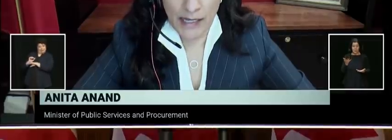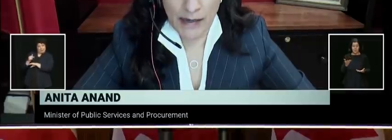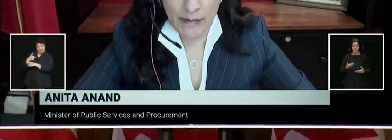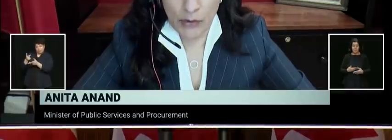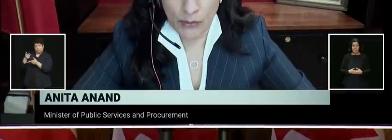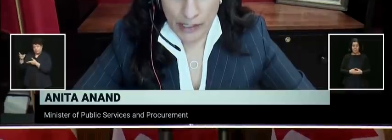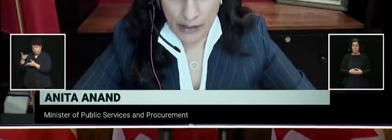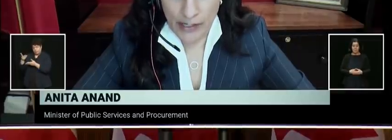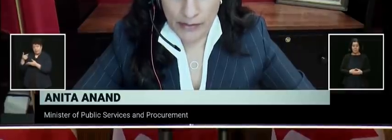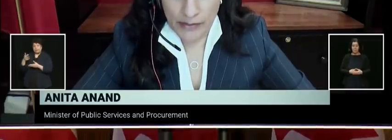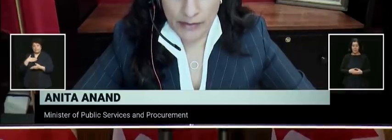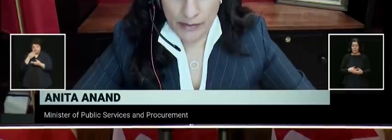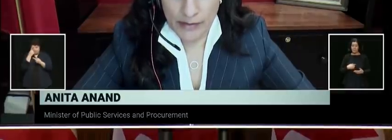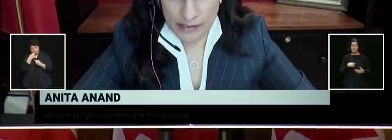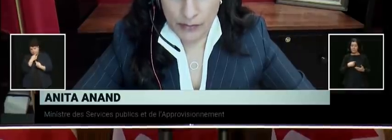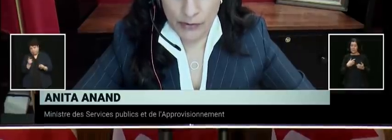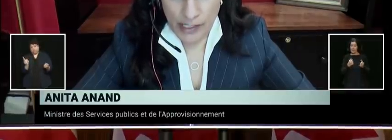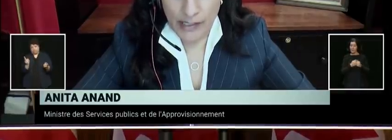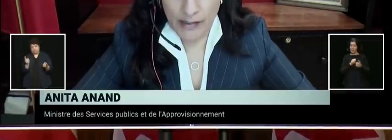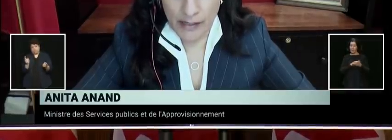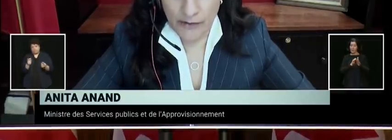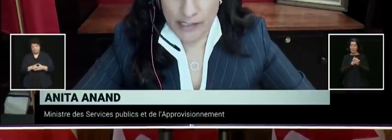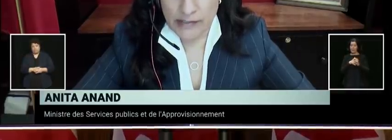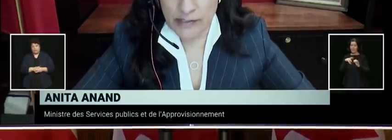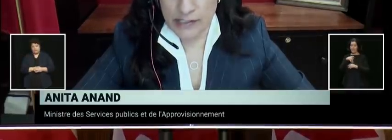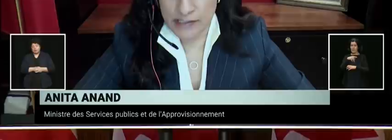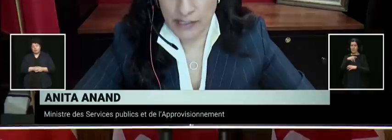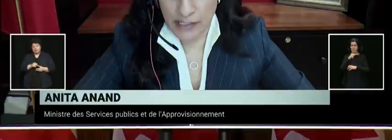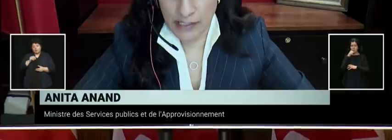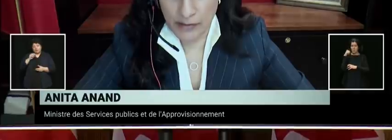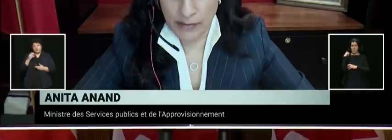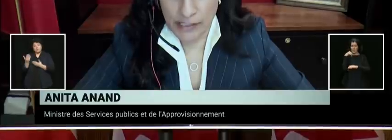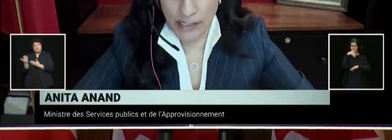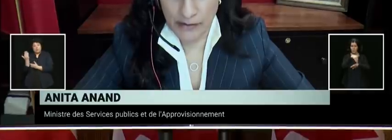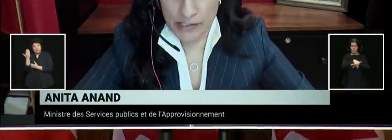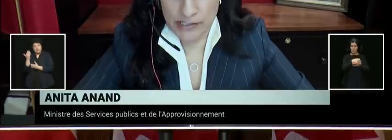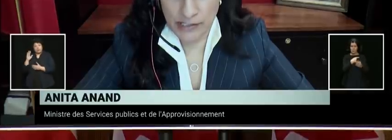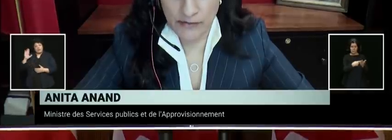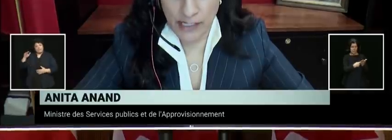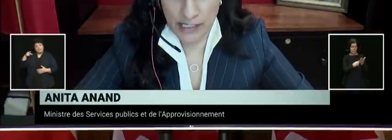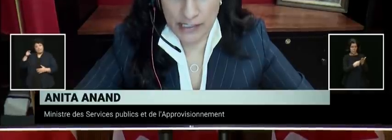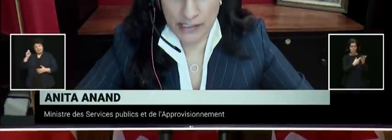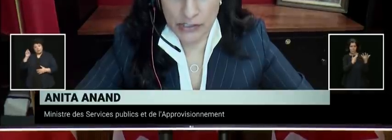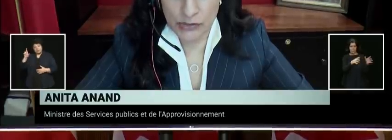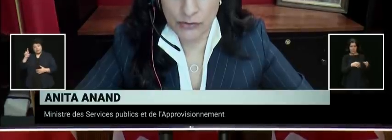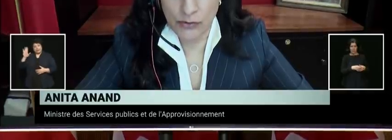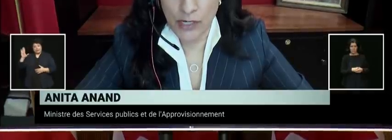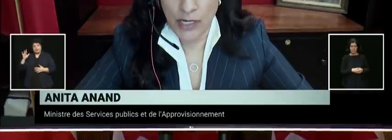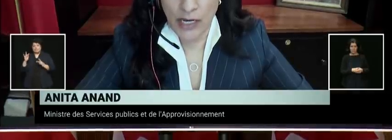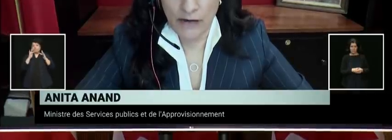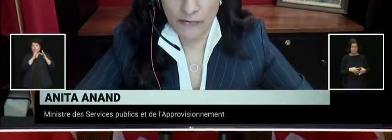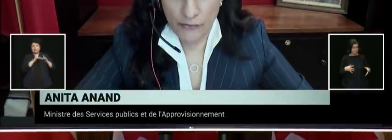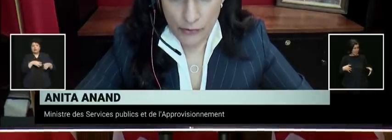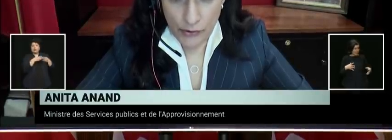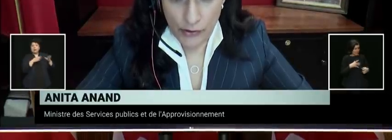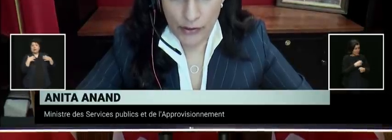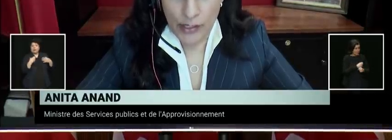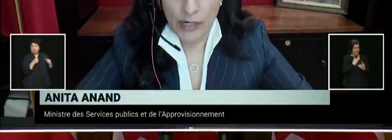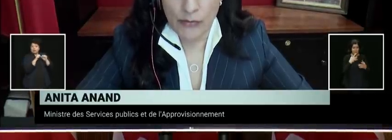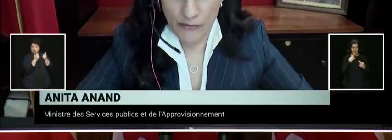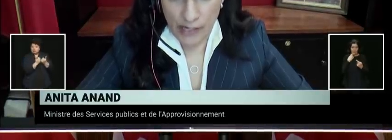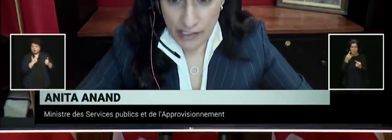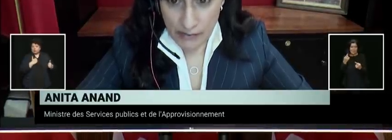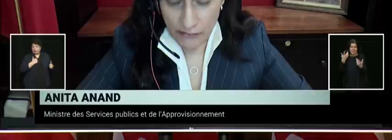I am aware at this morning that Pfizer is speaking with the Public Health Agency of Canada to